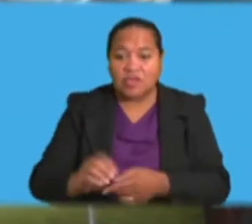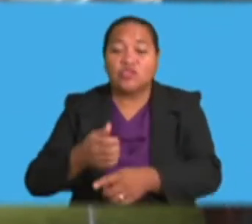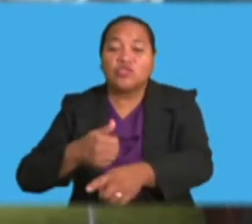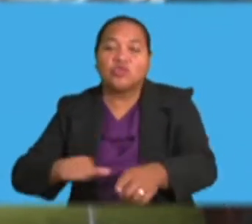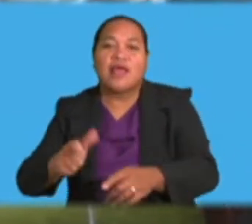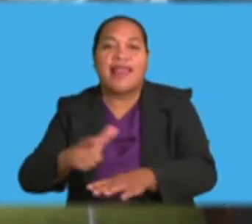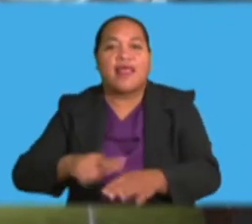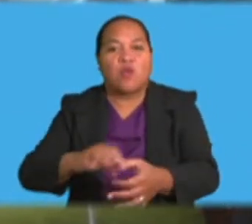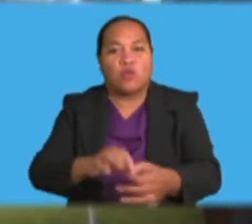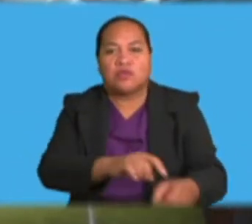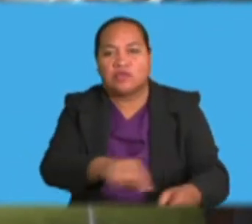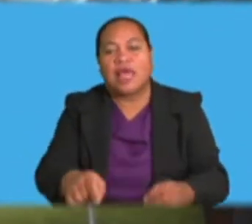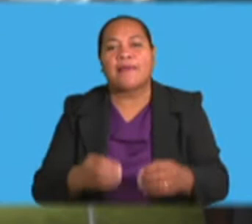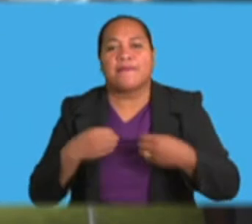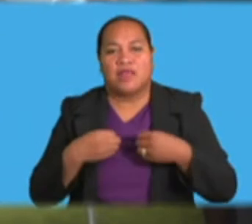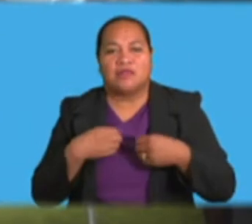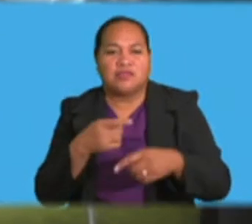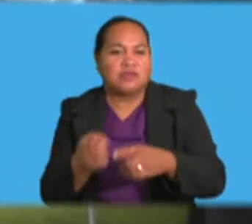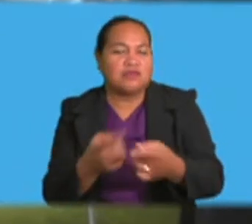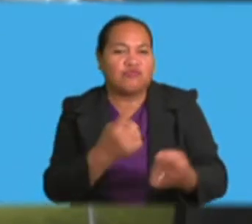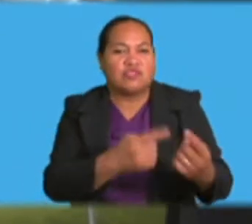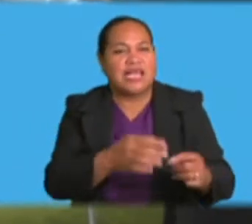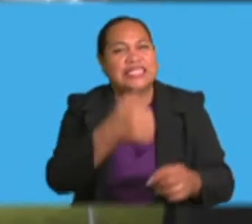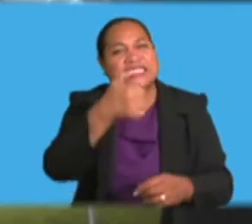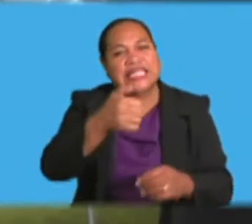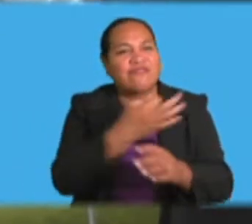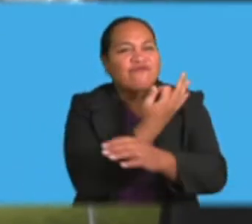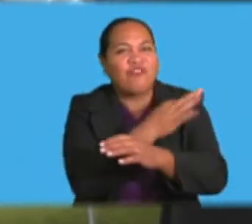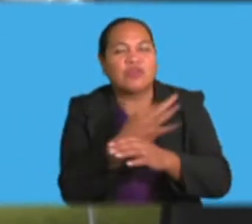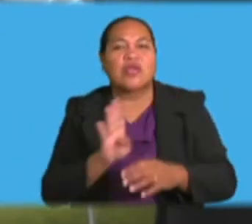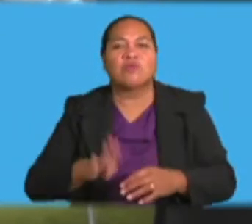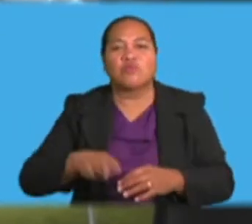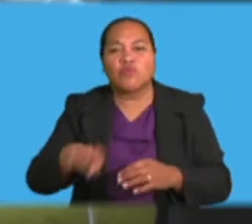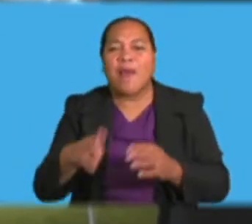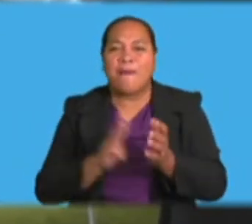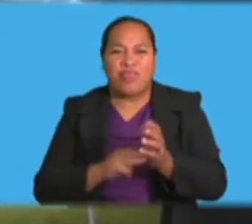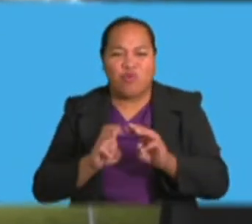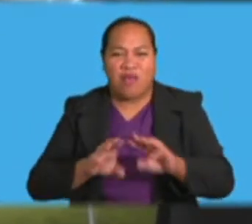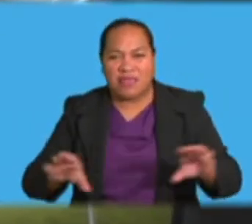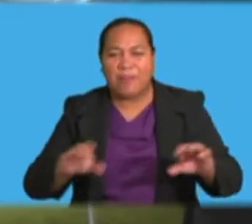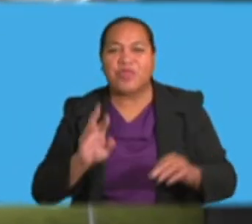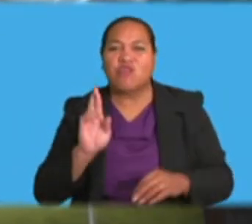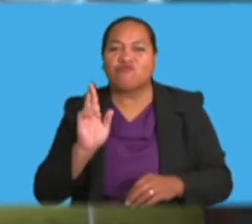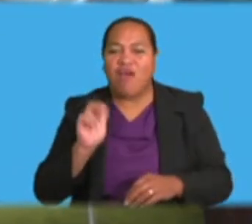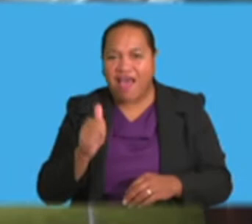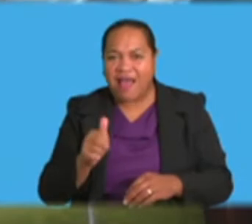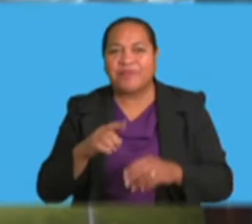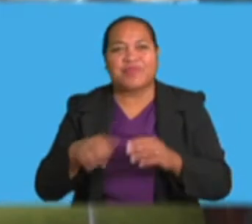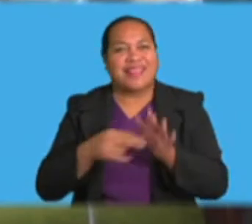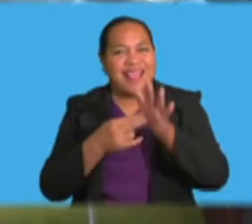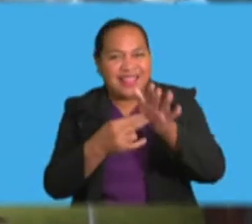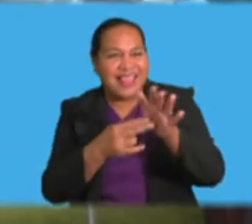business and community developments in each of the 6 forests in Bua, Maduata, Ra, Lololo, Nandi and